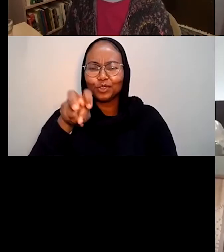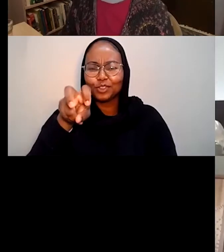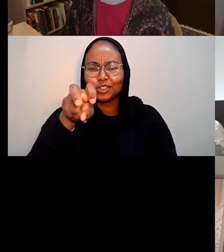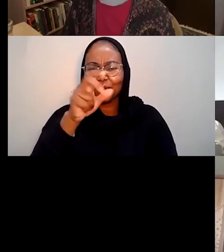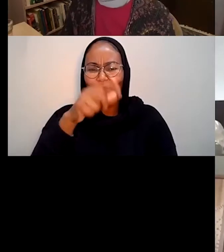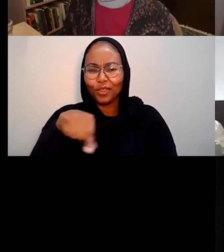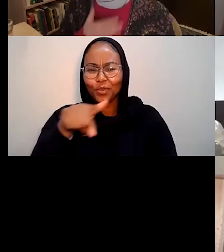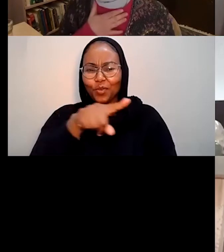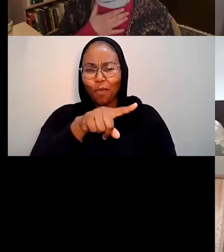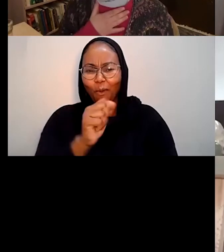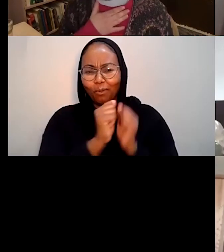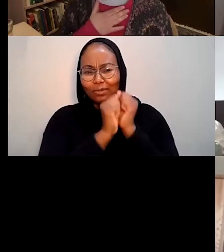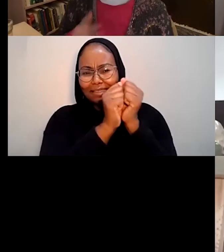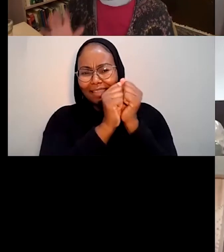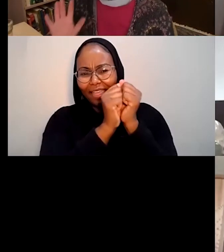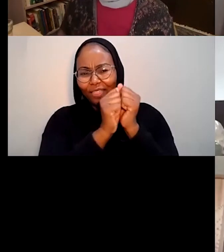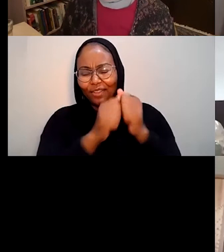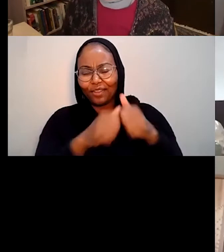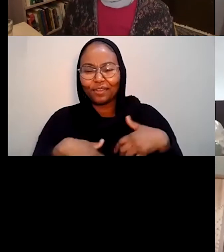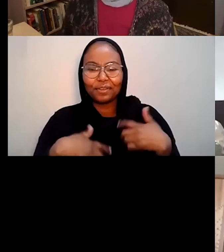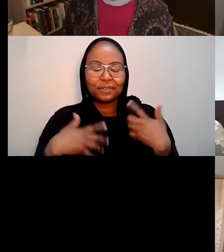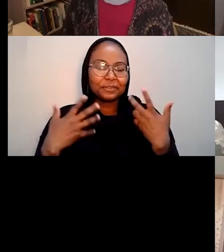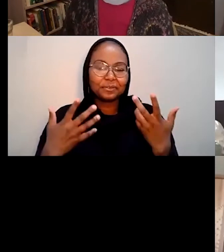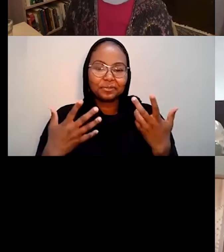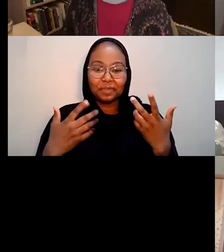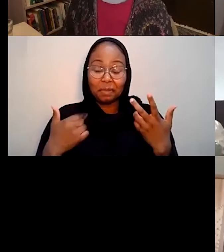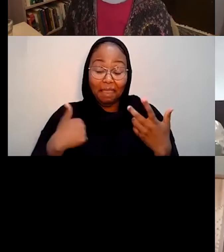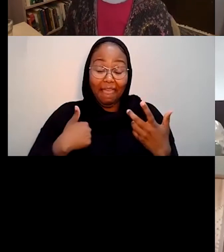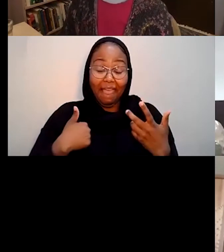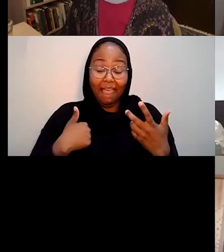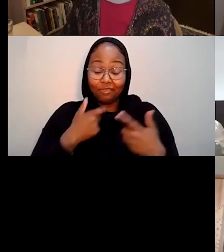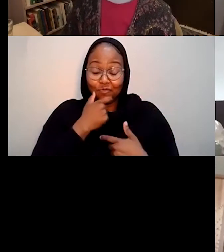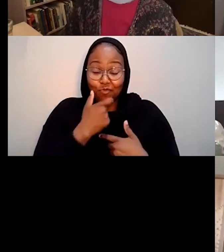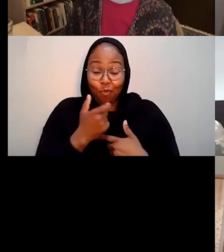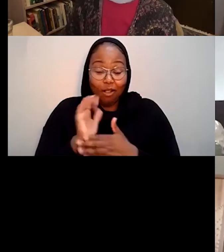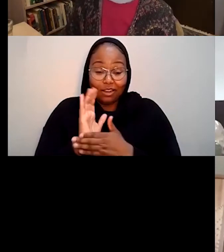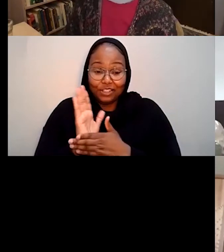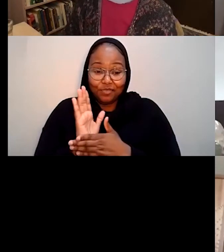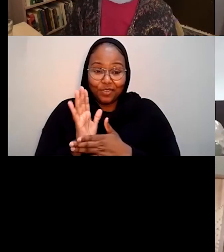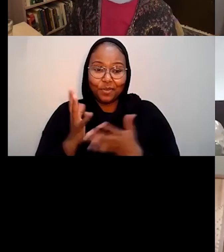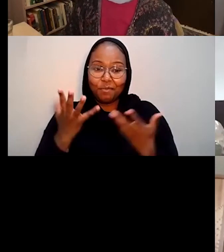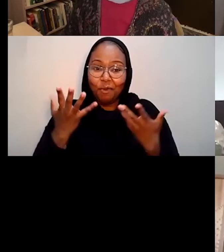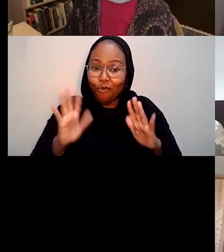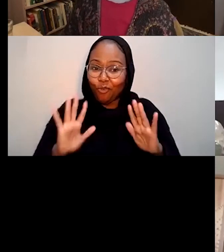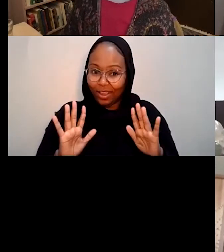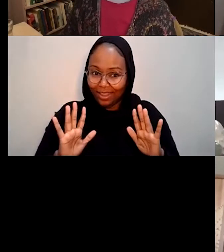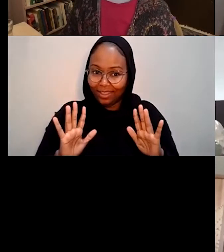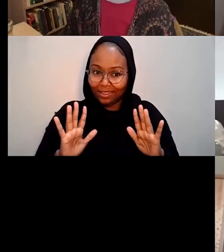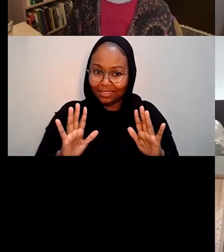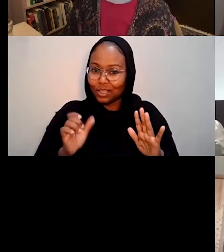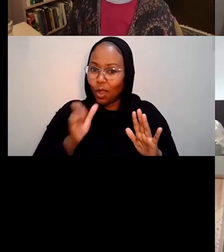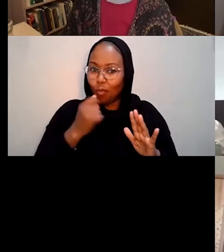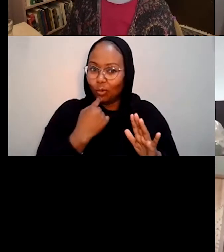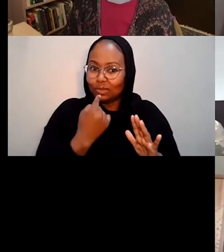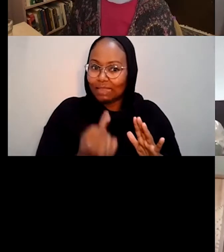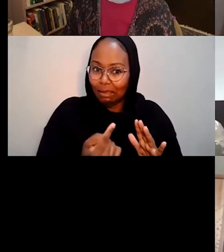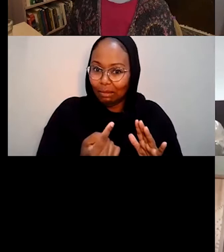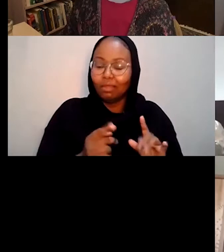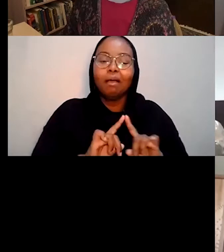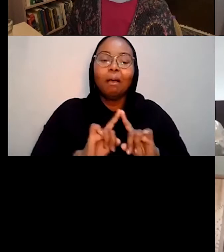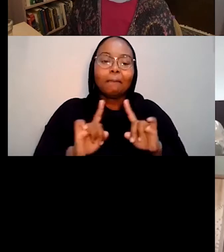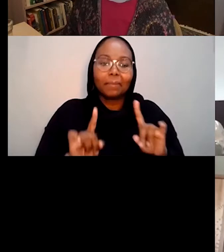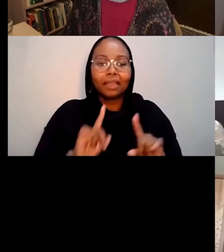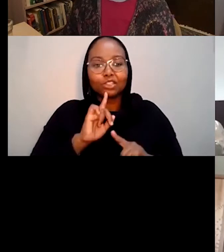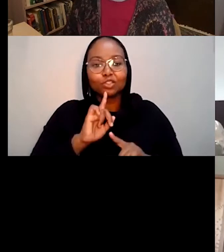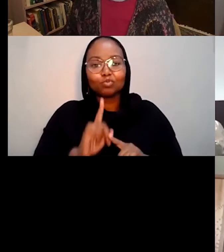It's honestly, I mean, I already watched the film. I won't give too much away for those who haven't, but it is a tearjerker. I'll